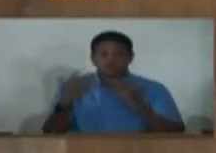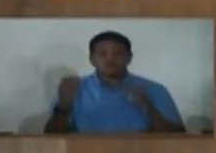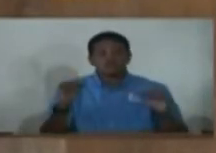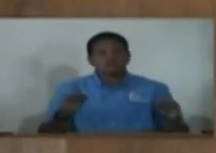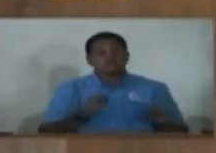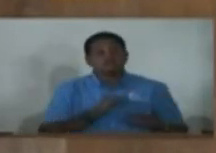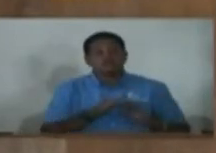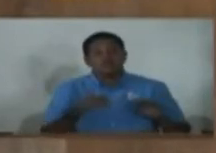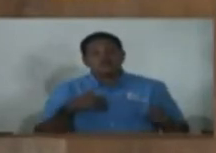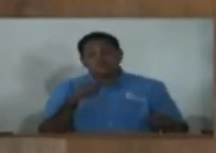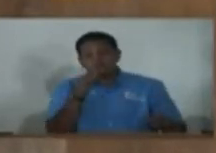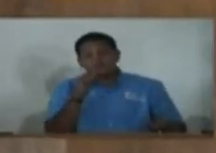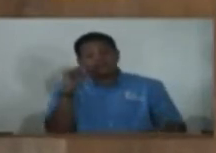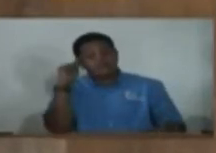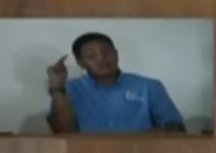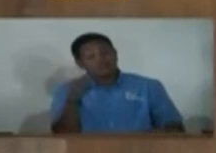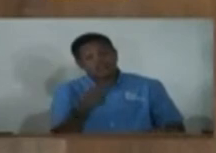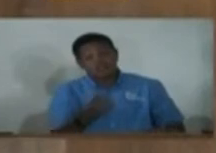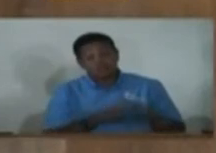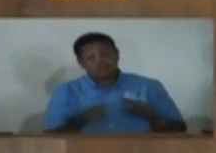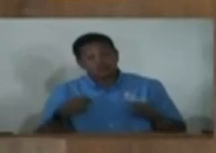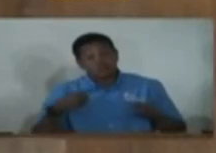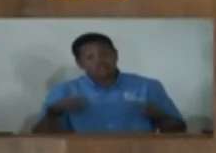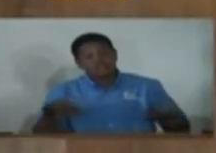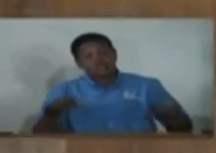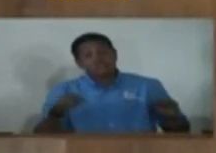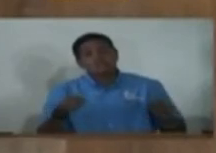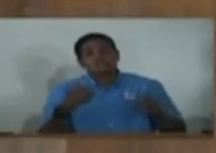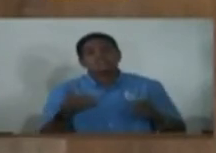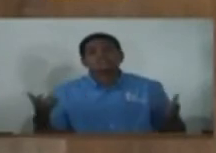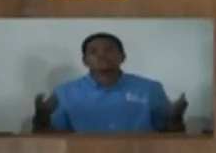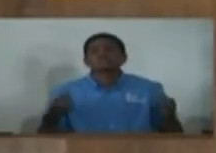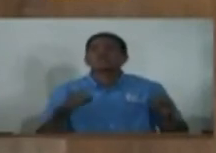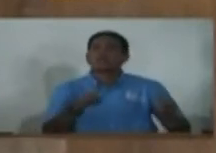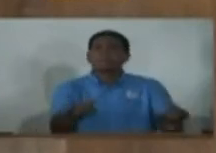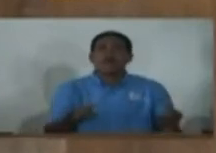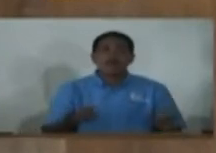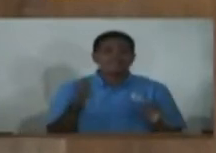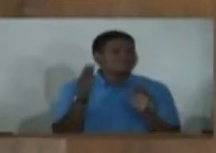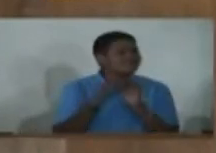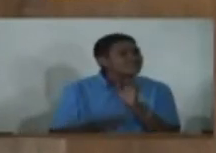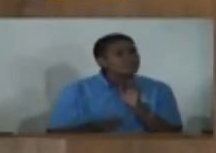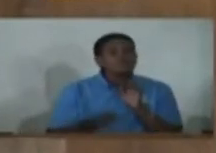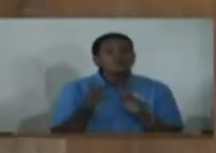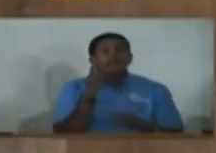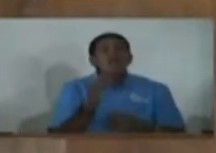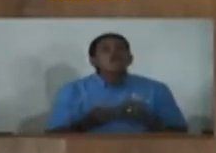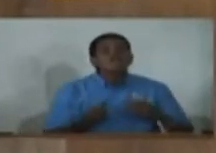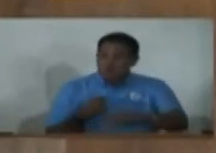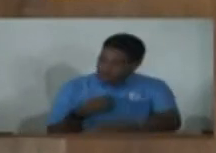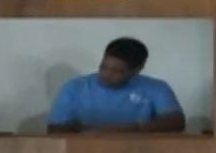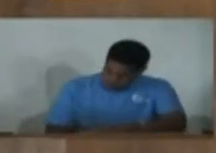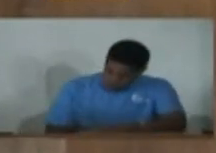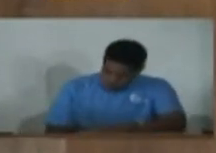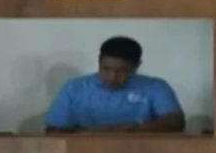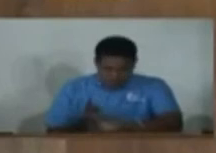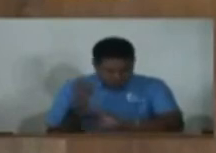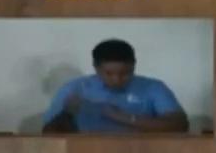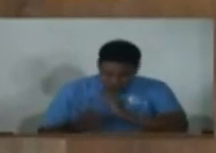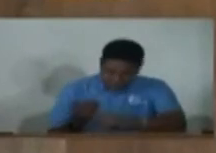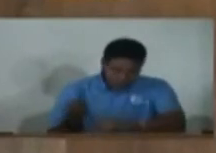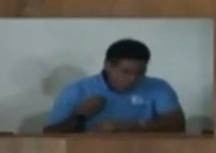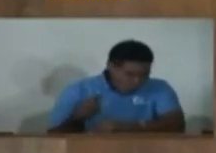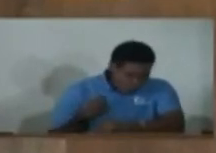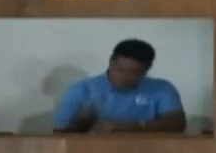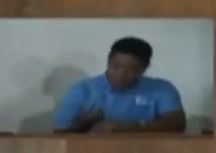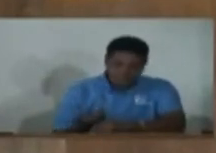patience for it. But, you know, we need to get these things streamlined and simple, so that our people who already have a hard enough